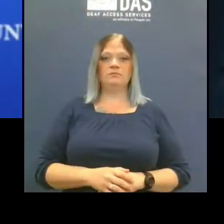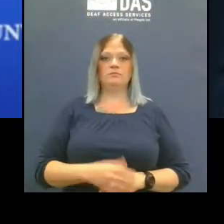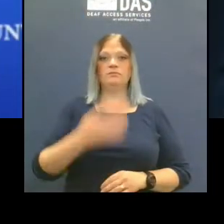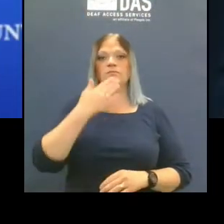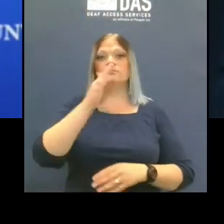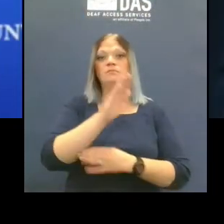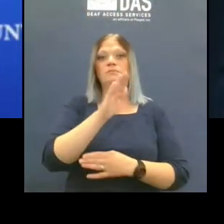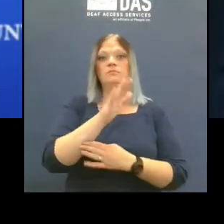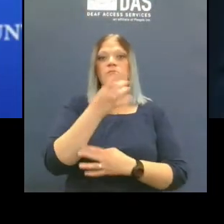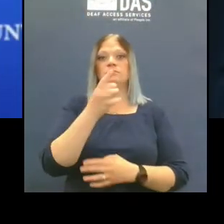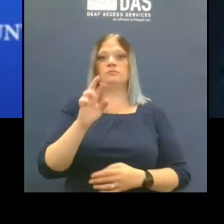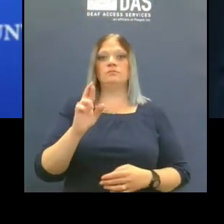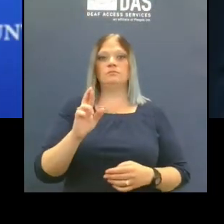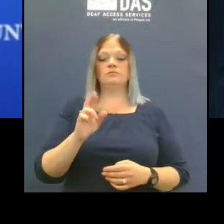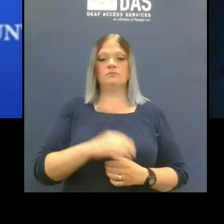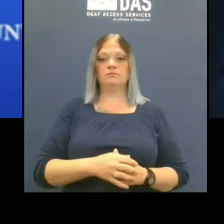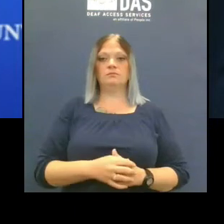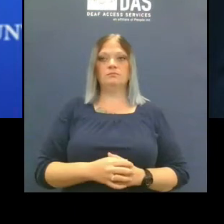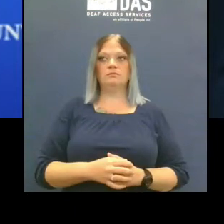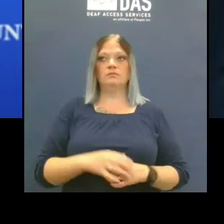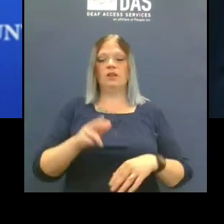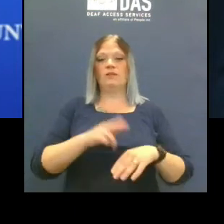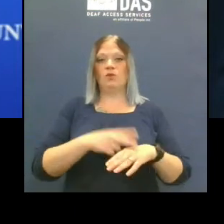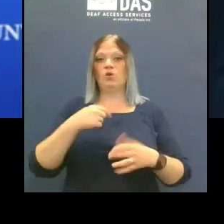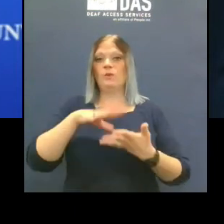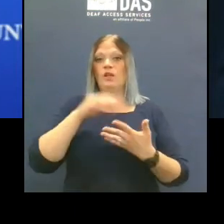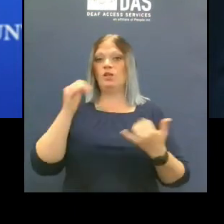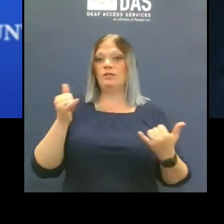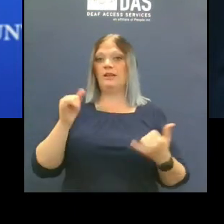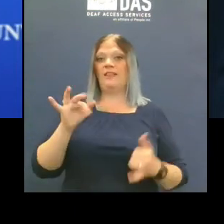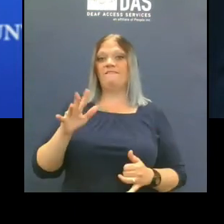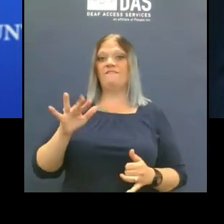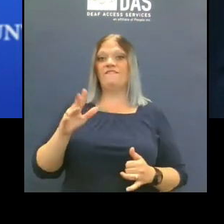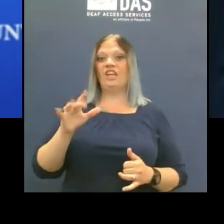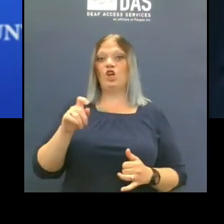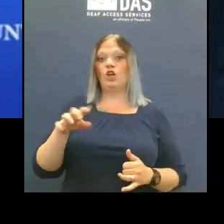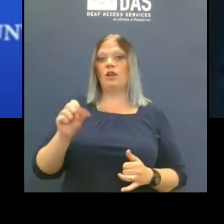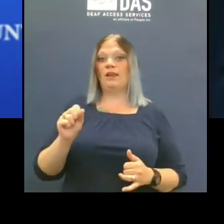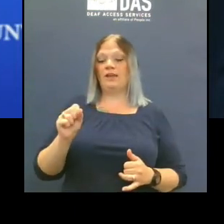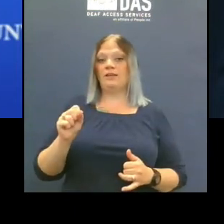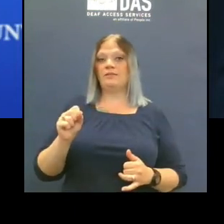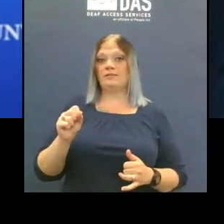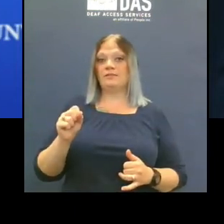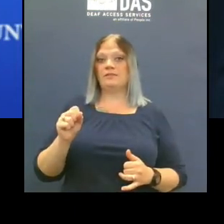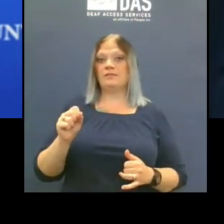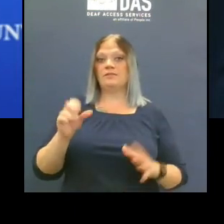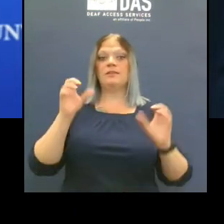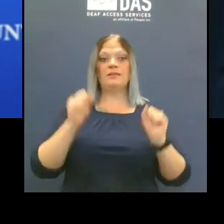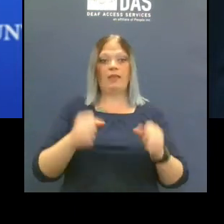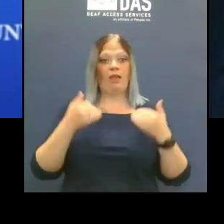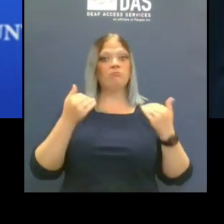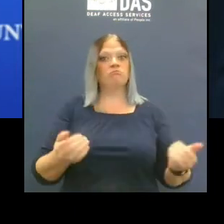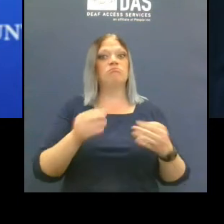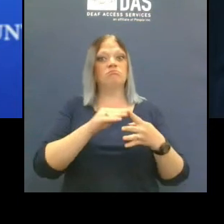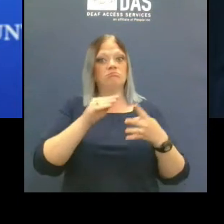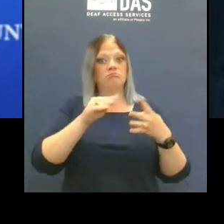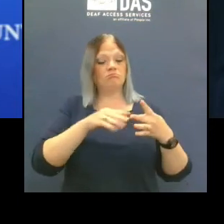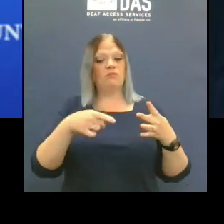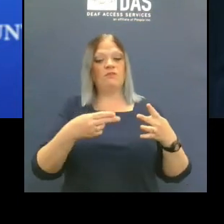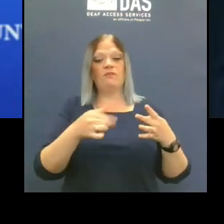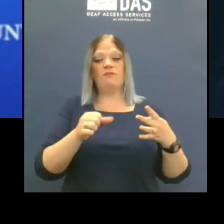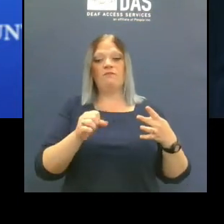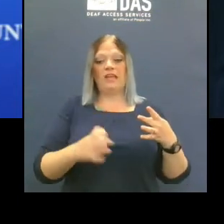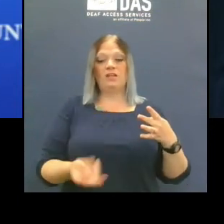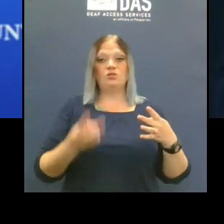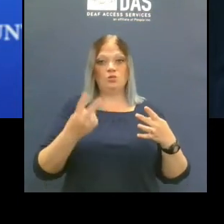Good afternoon, Dr. Burstein. Hi. Of course, we learned today that the Finger Lakes can proceed to phase 2, and that'll allow